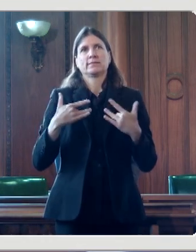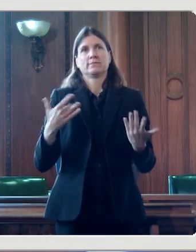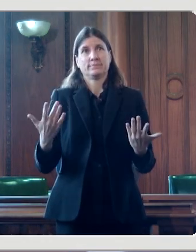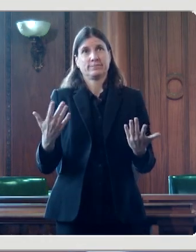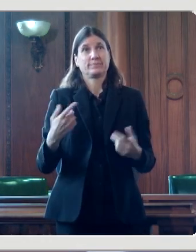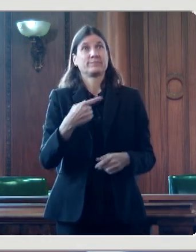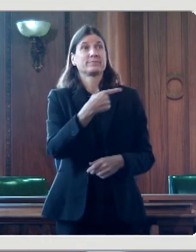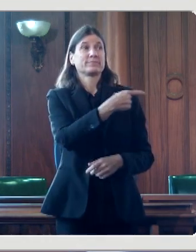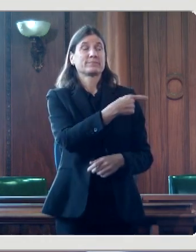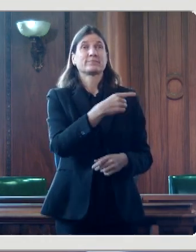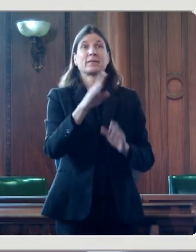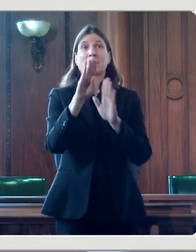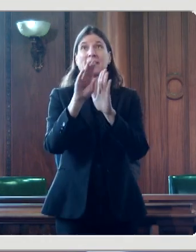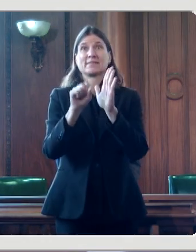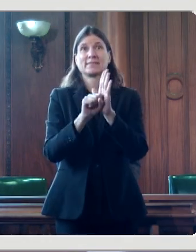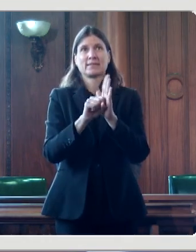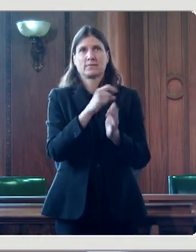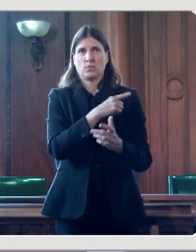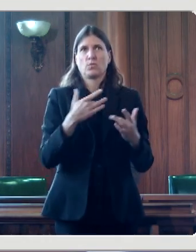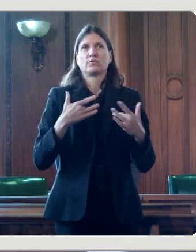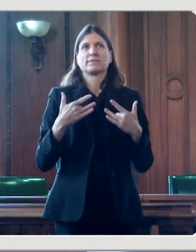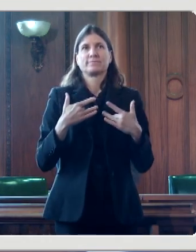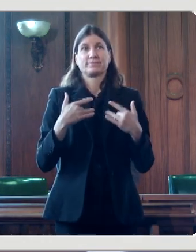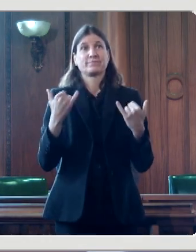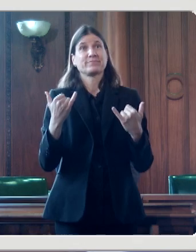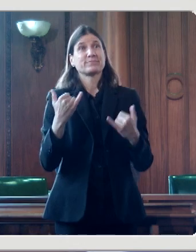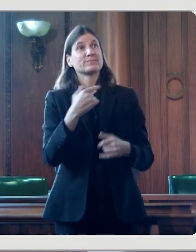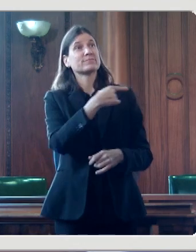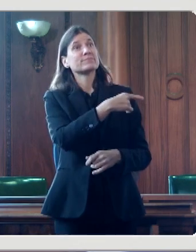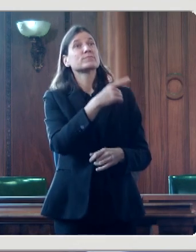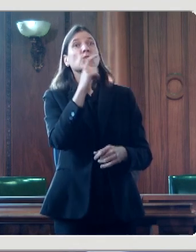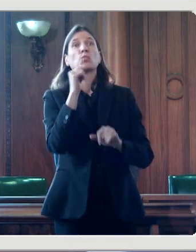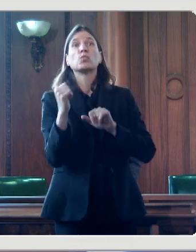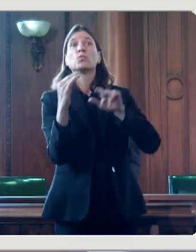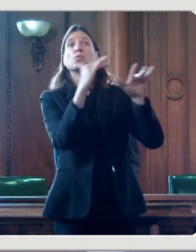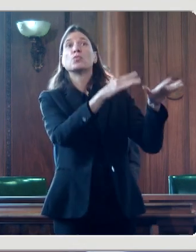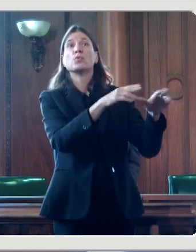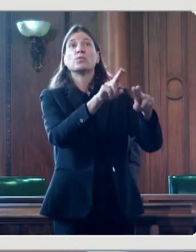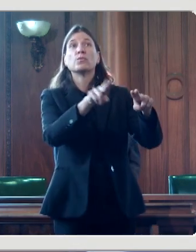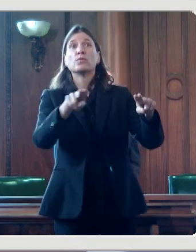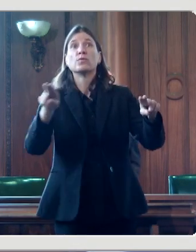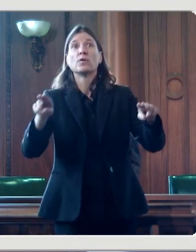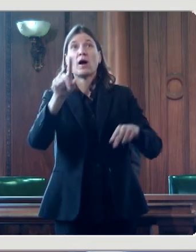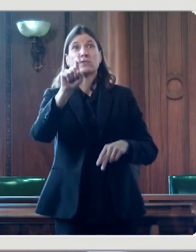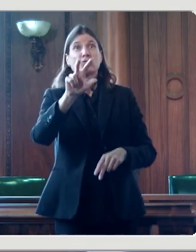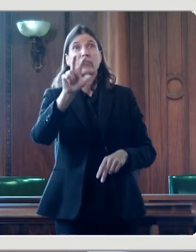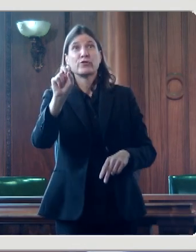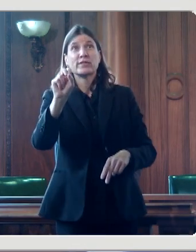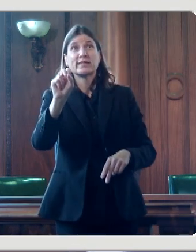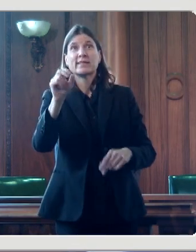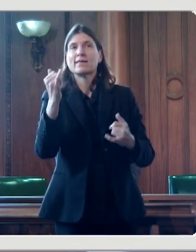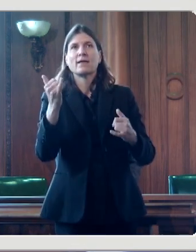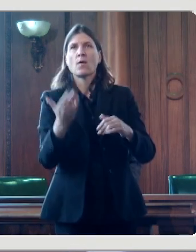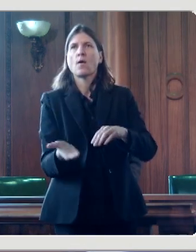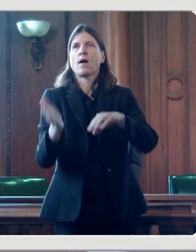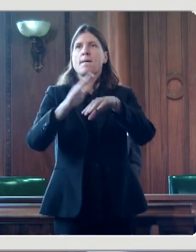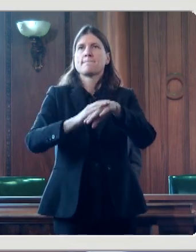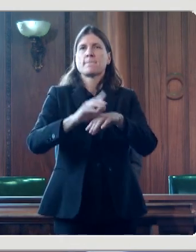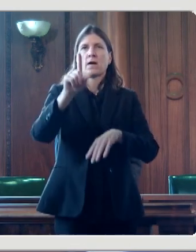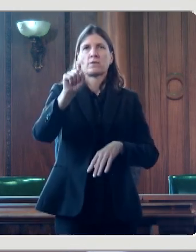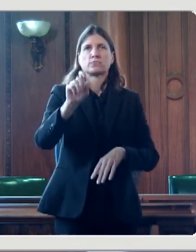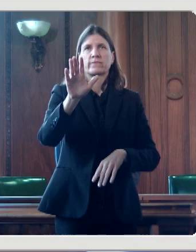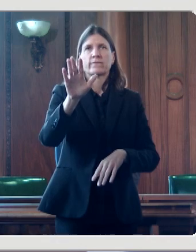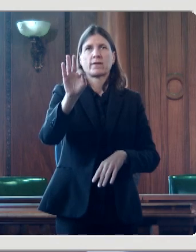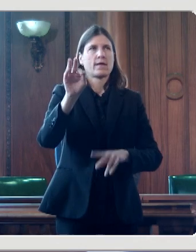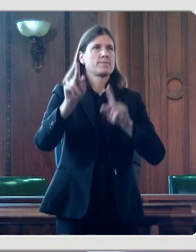about 130 prior to Christmas. Today we're at 159 as a system, 131 folks at Bay